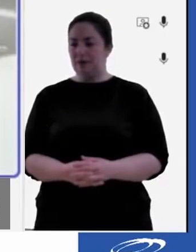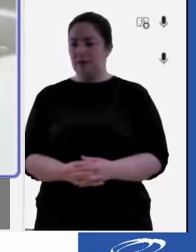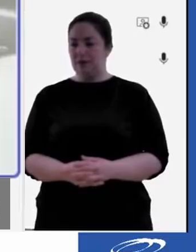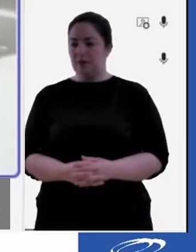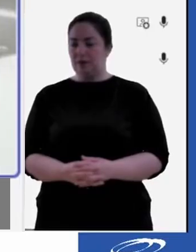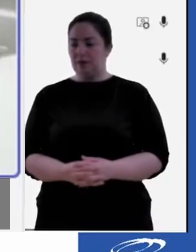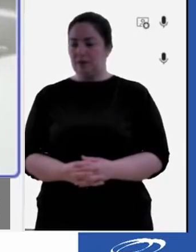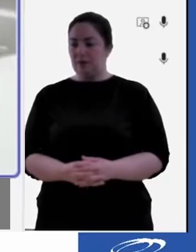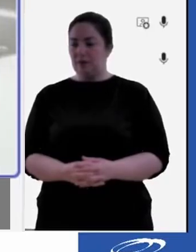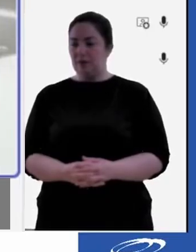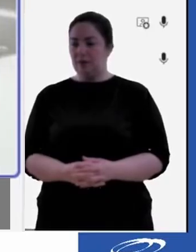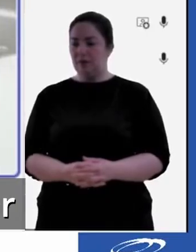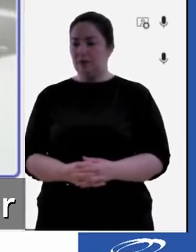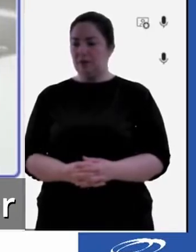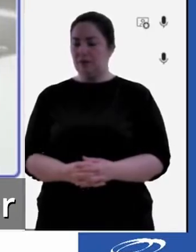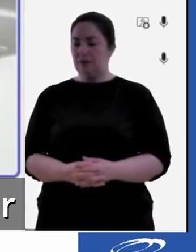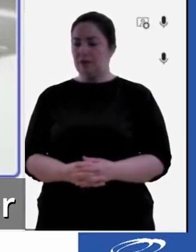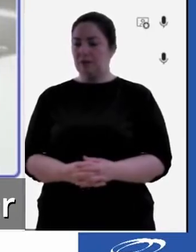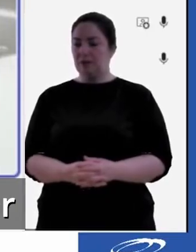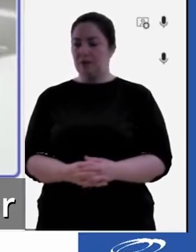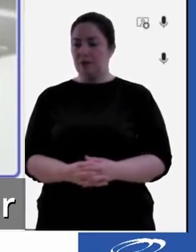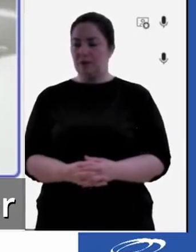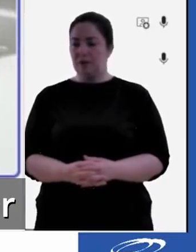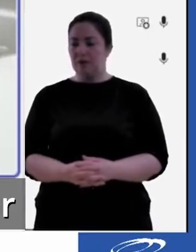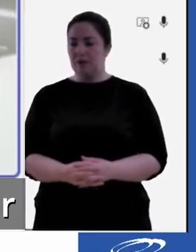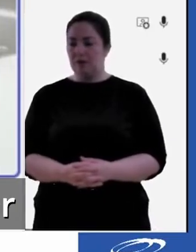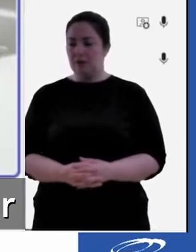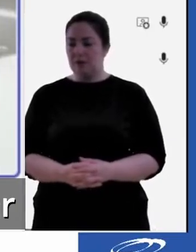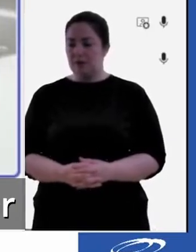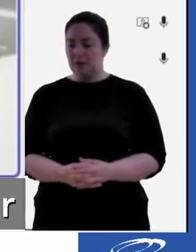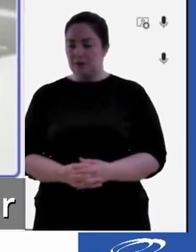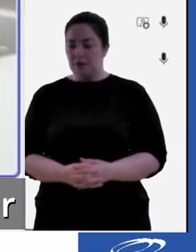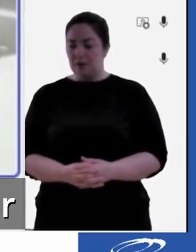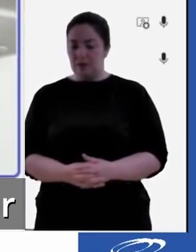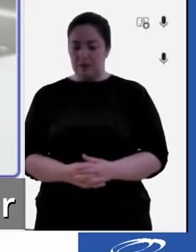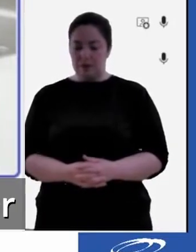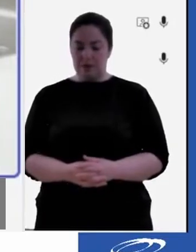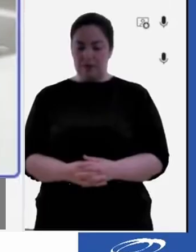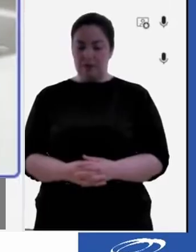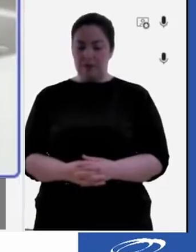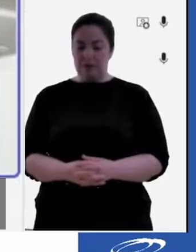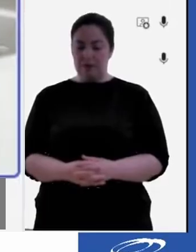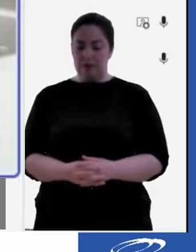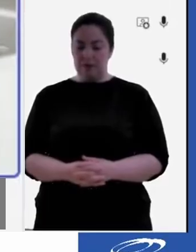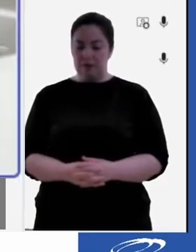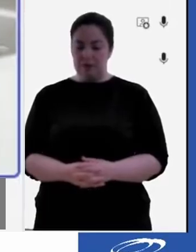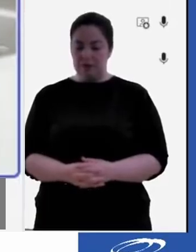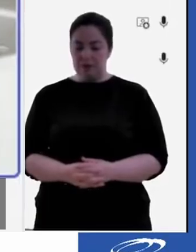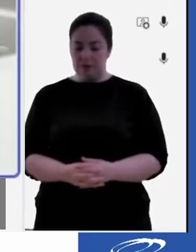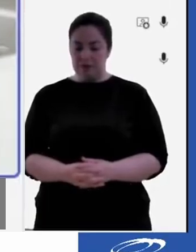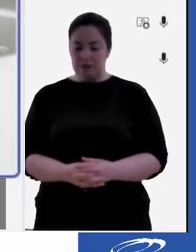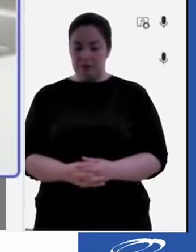approach that could be helpful is to use imaging-based guidance that could help you overcome